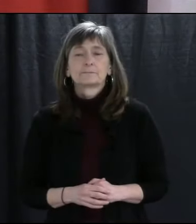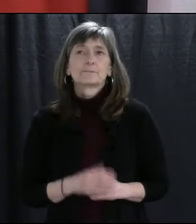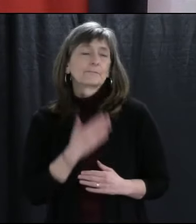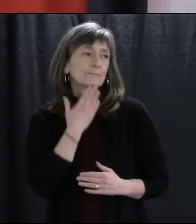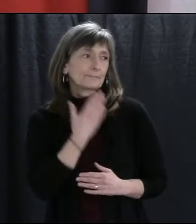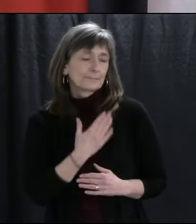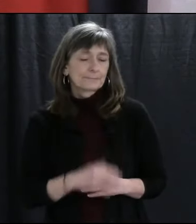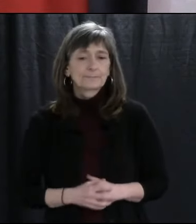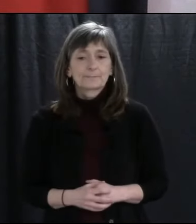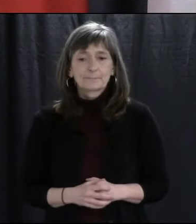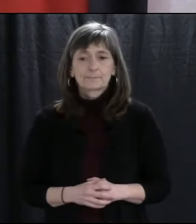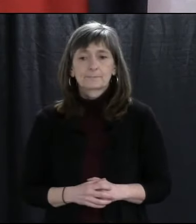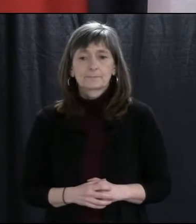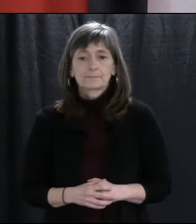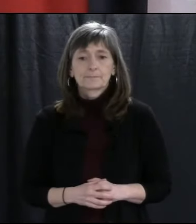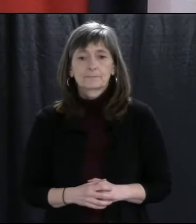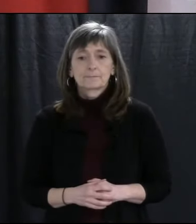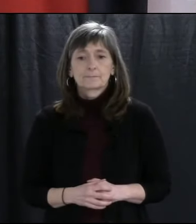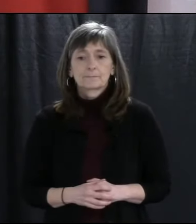Thank you, Premier.